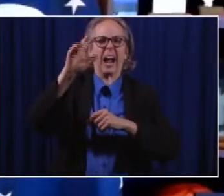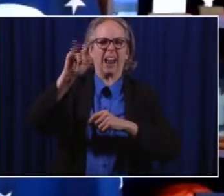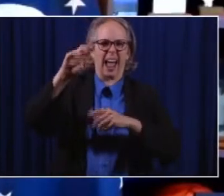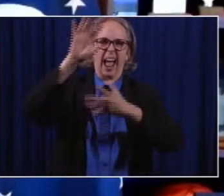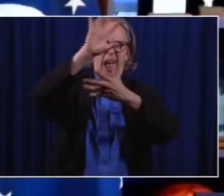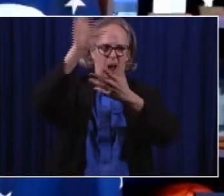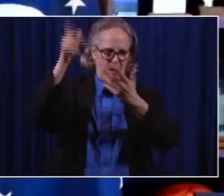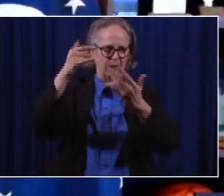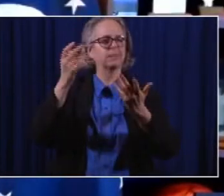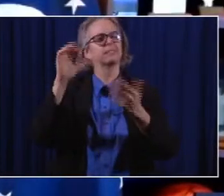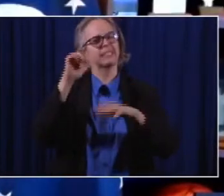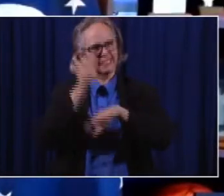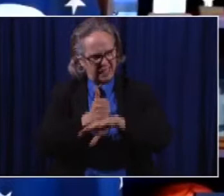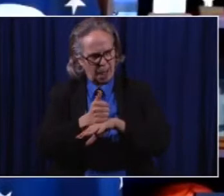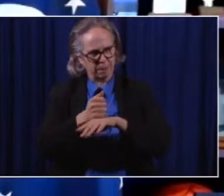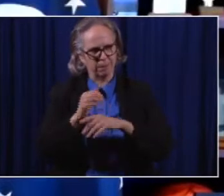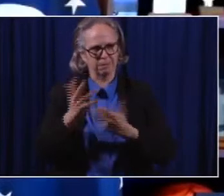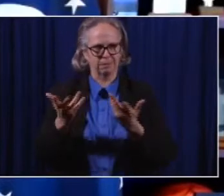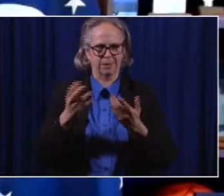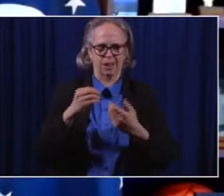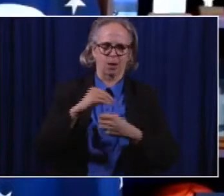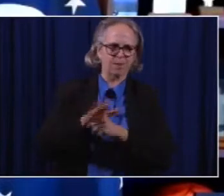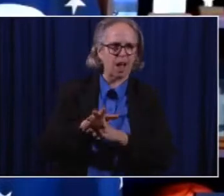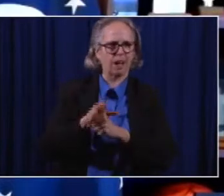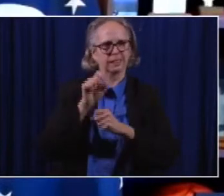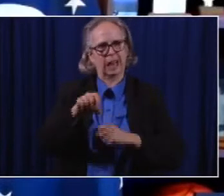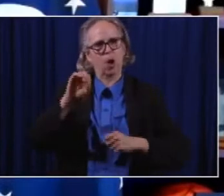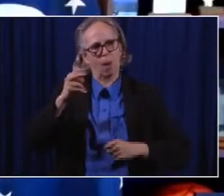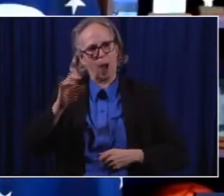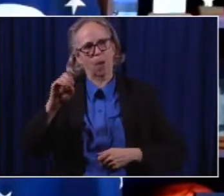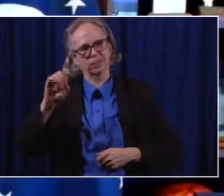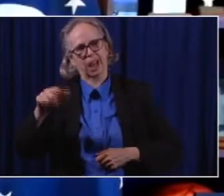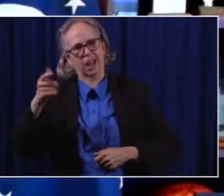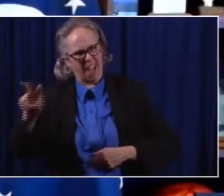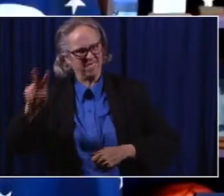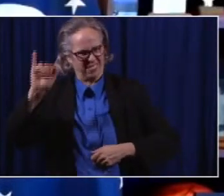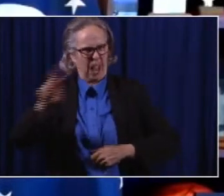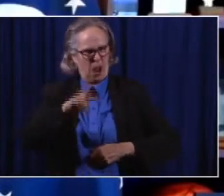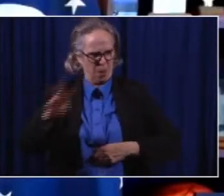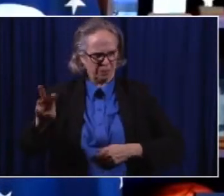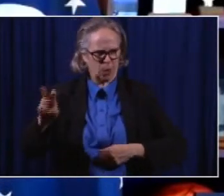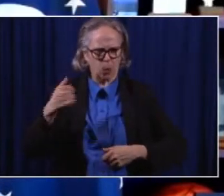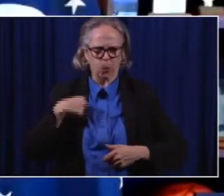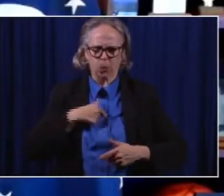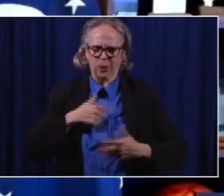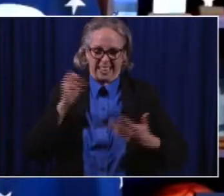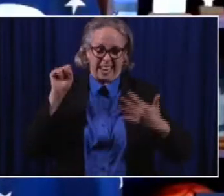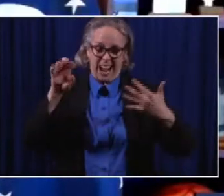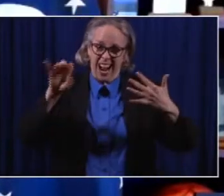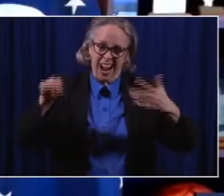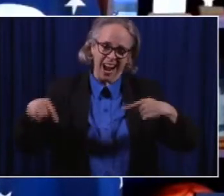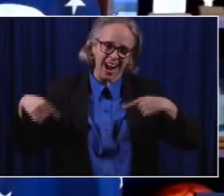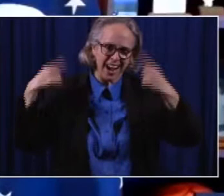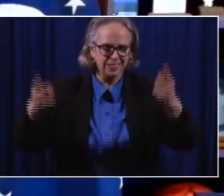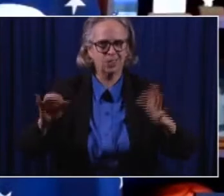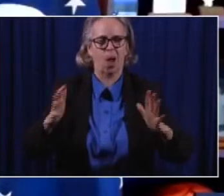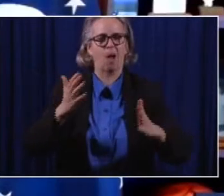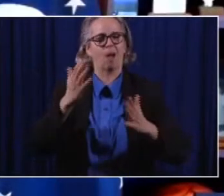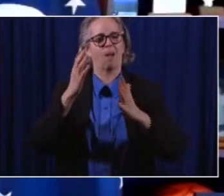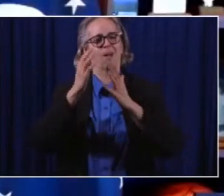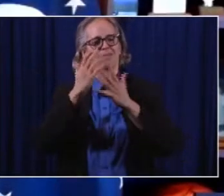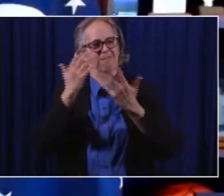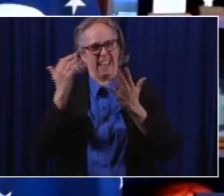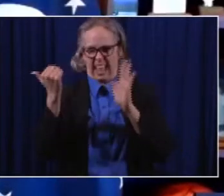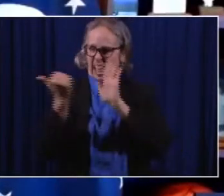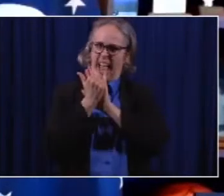coronavirus.ohio.gov dashboard, which we have been getting information out to all of you on. And being one of 5 states to receive an A, there were